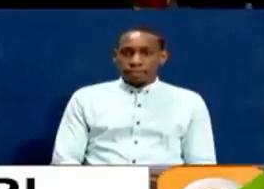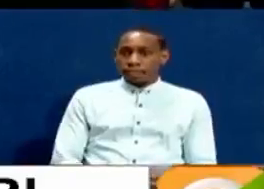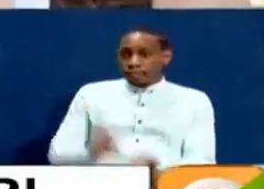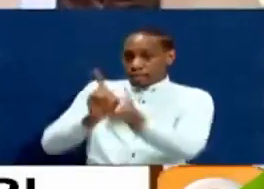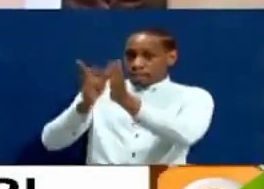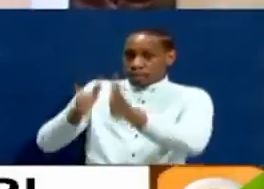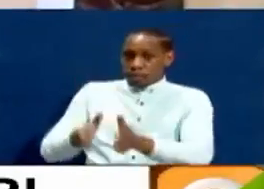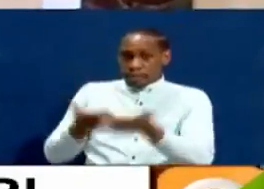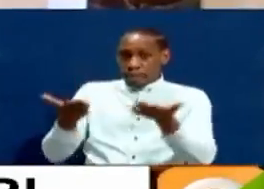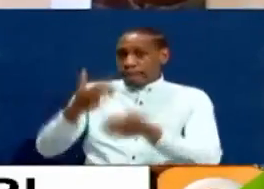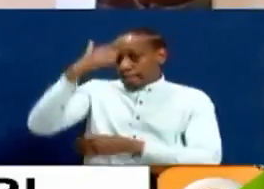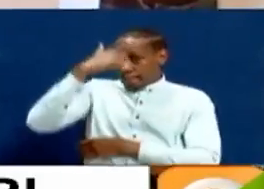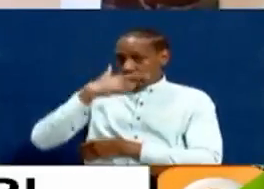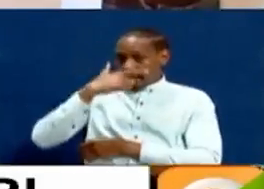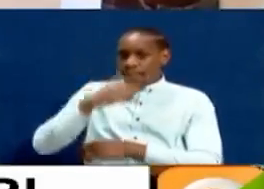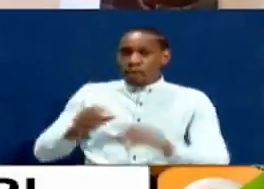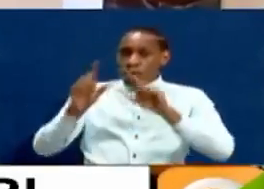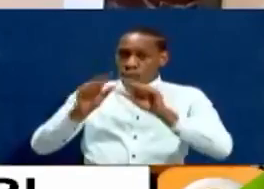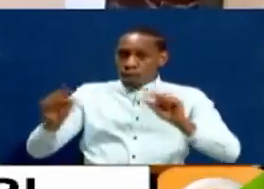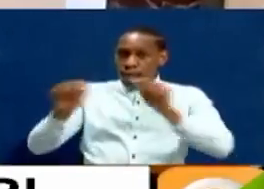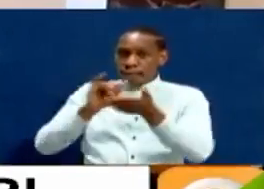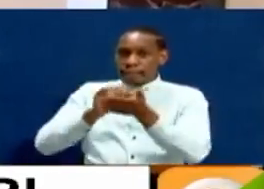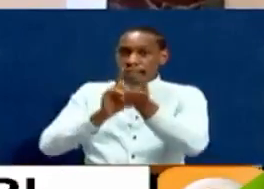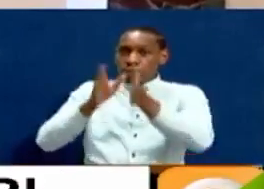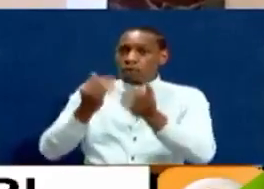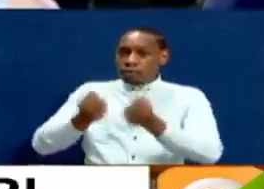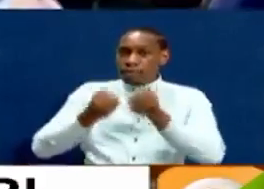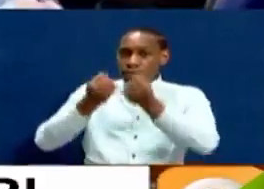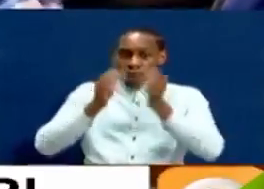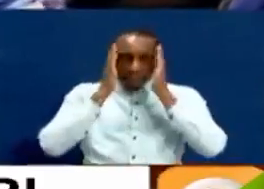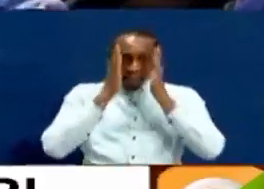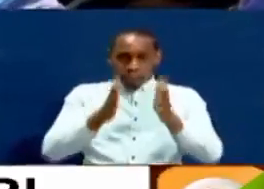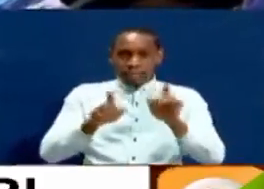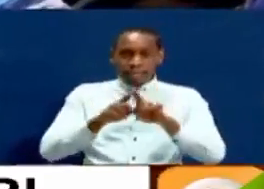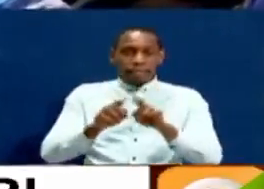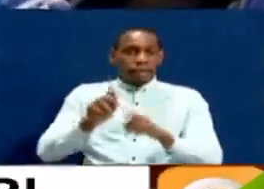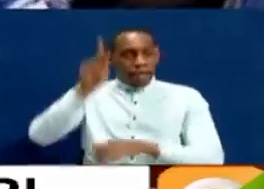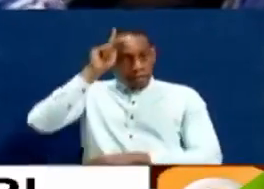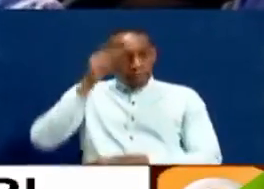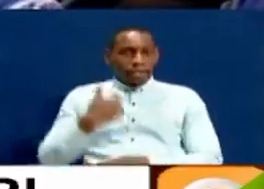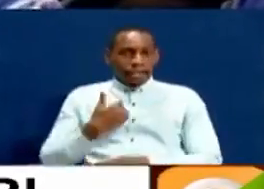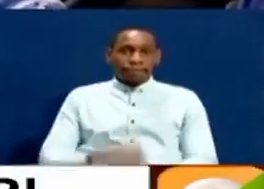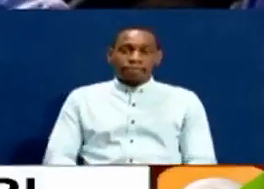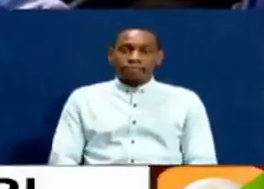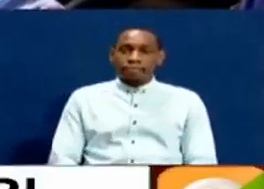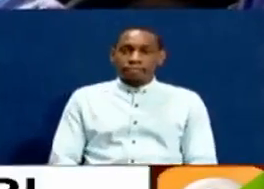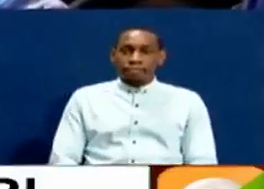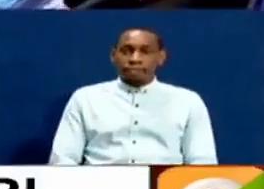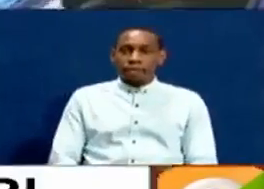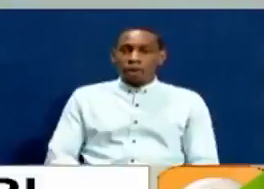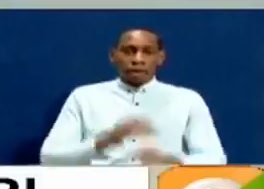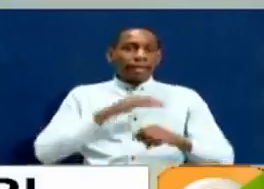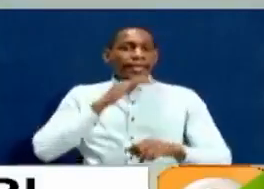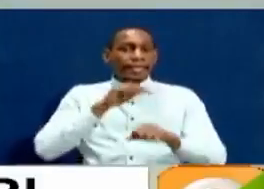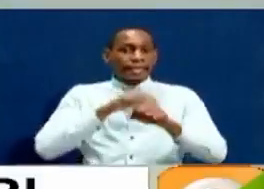Alikuwa daktari mjini Thika. Ametajwa kuwa daktari shupavu, makini na mwenye ujasiri. We lost her in the line of